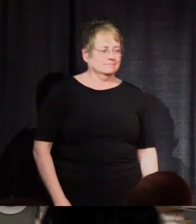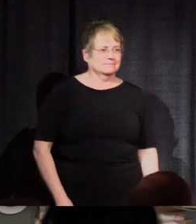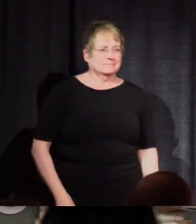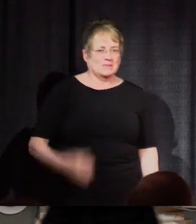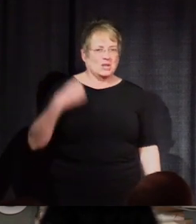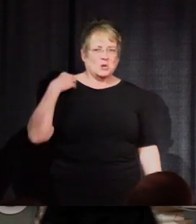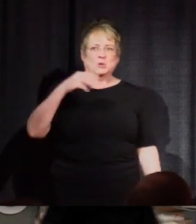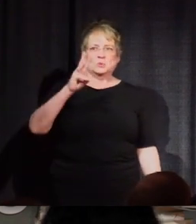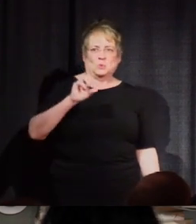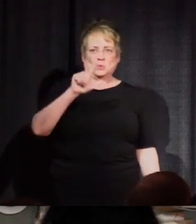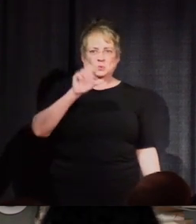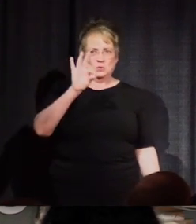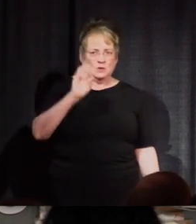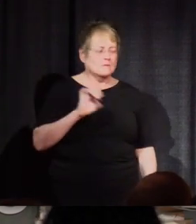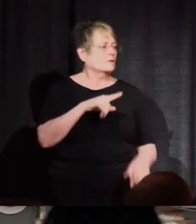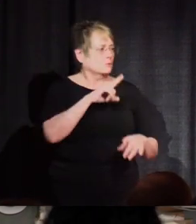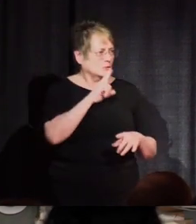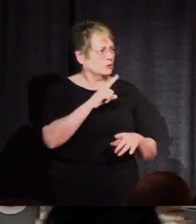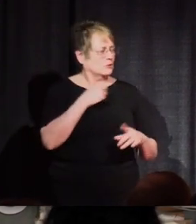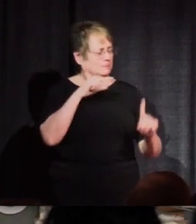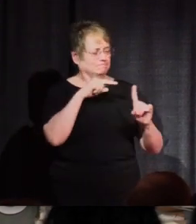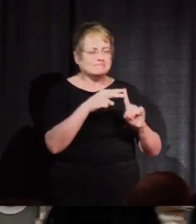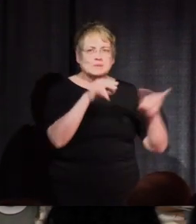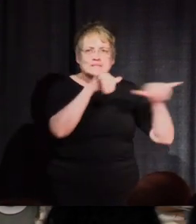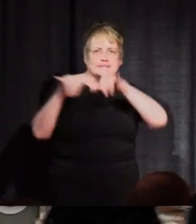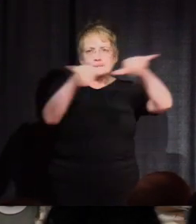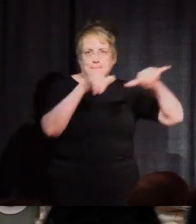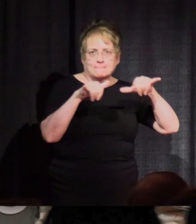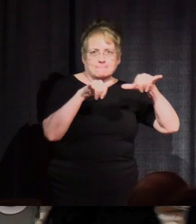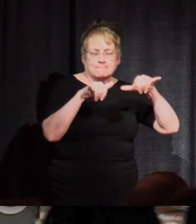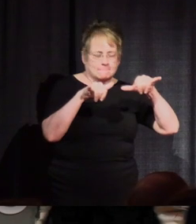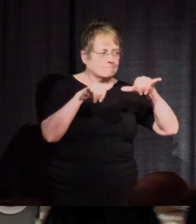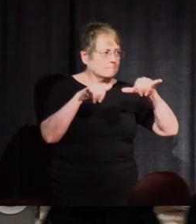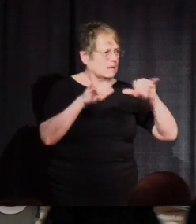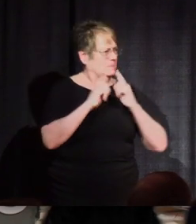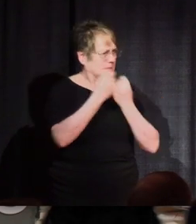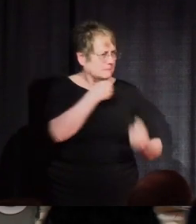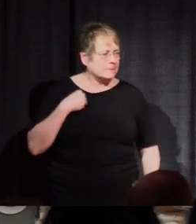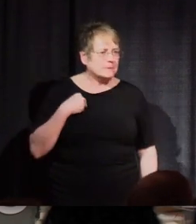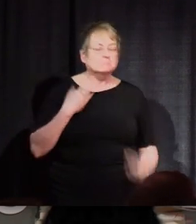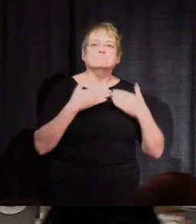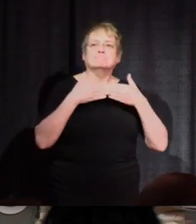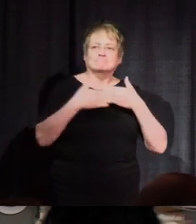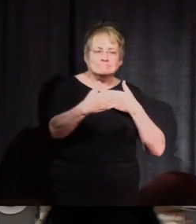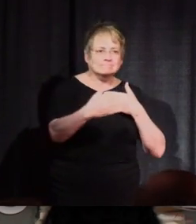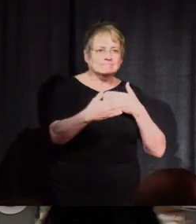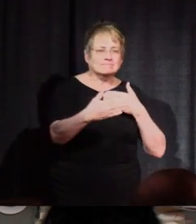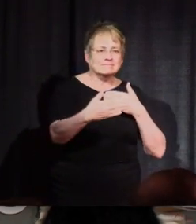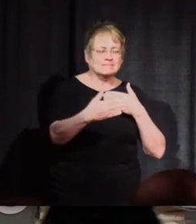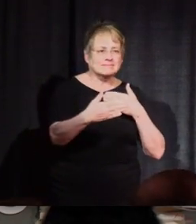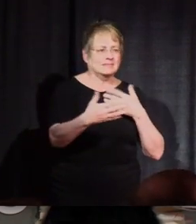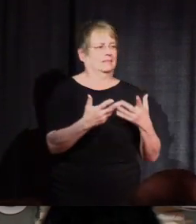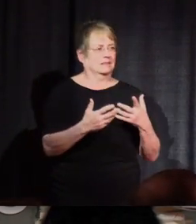coach wolf made sure that i was seen as no different than any other kid on the team and from then on that